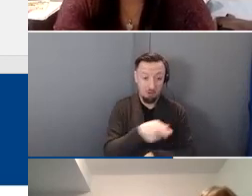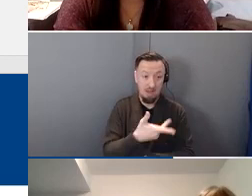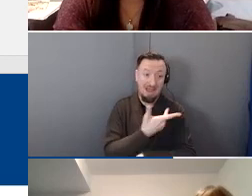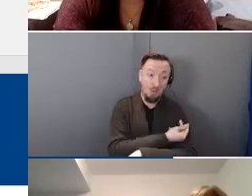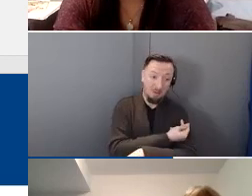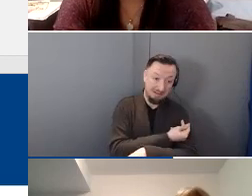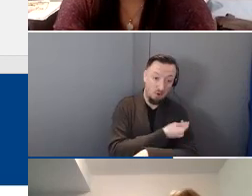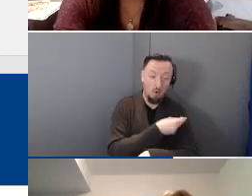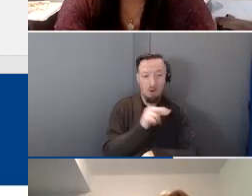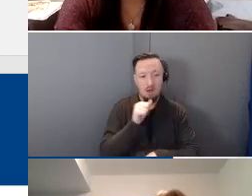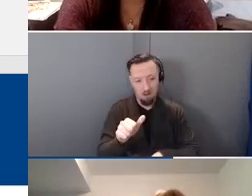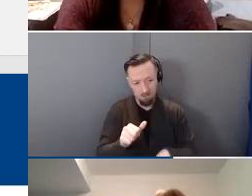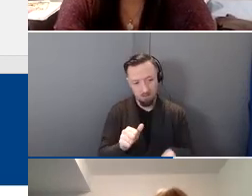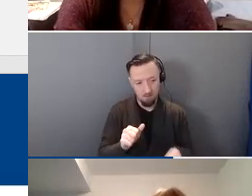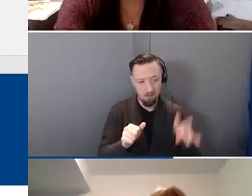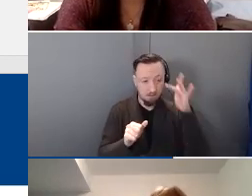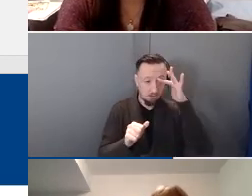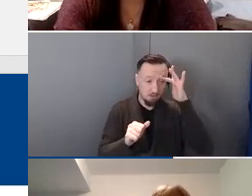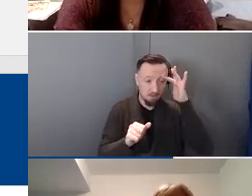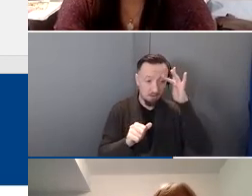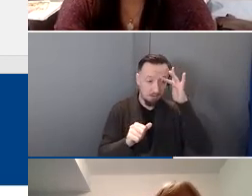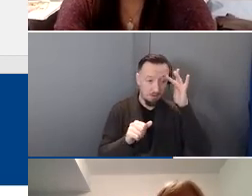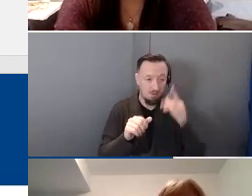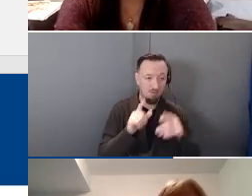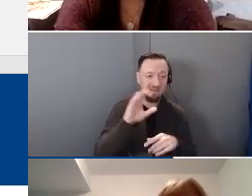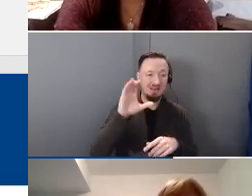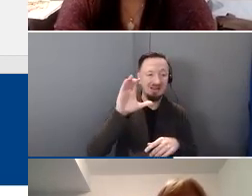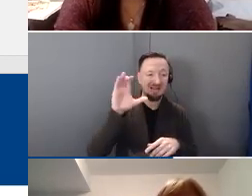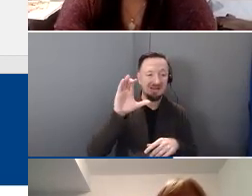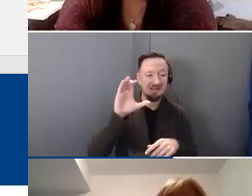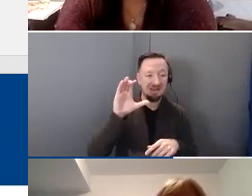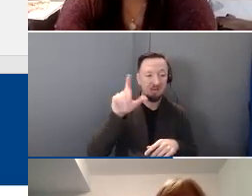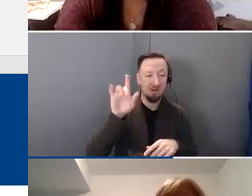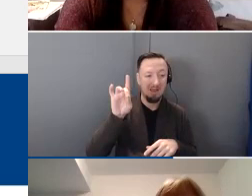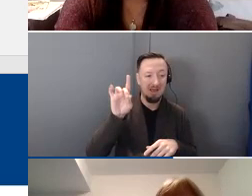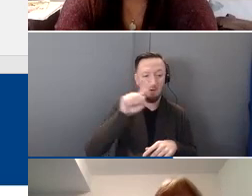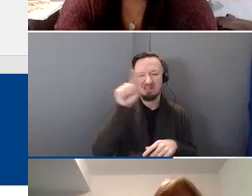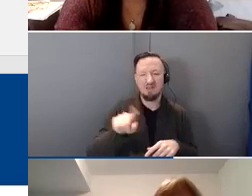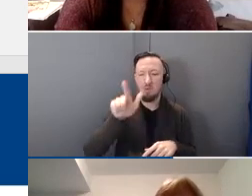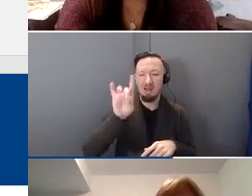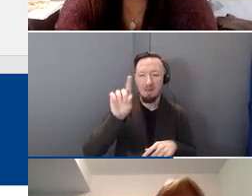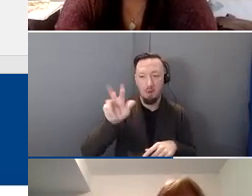So they're expansions off Z28.3. So